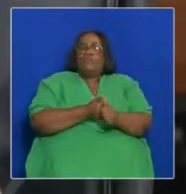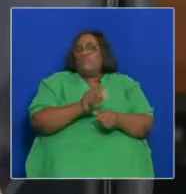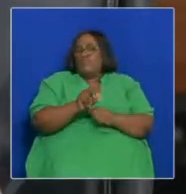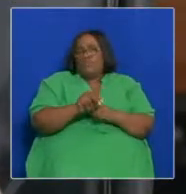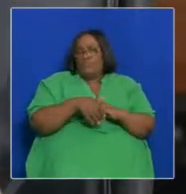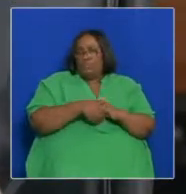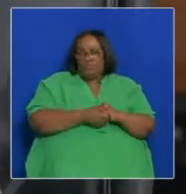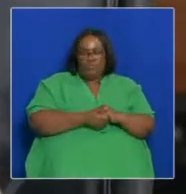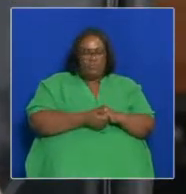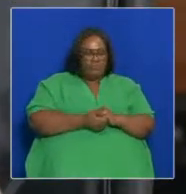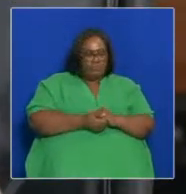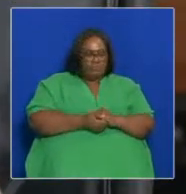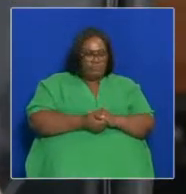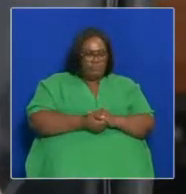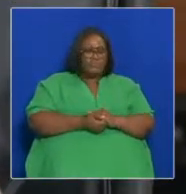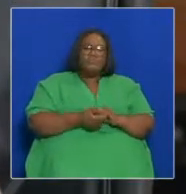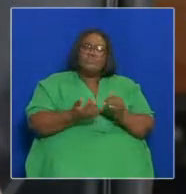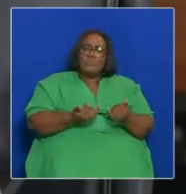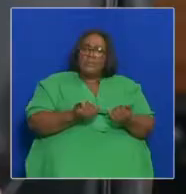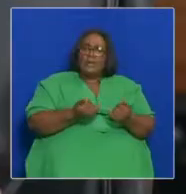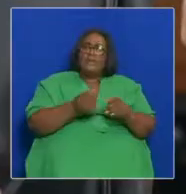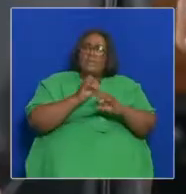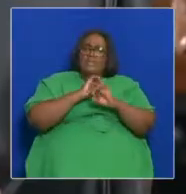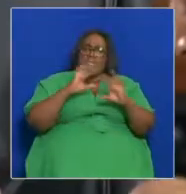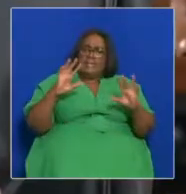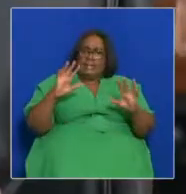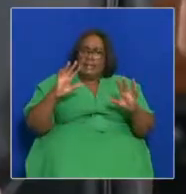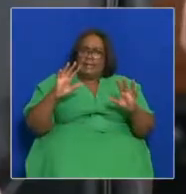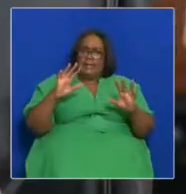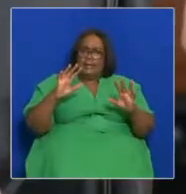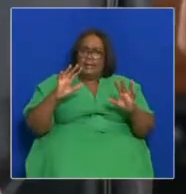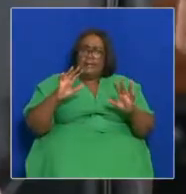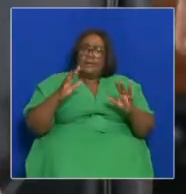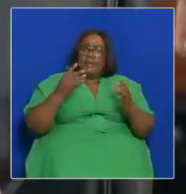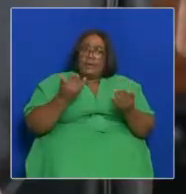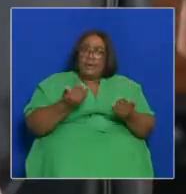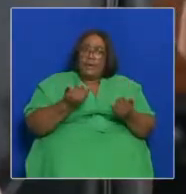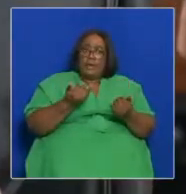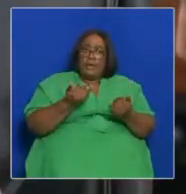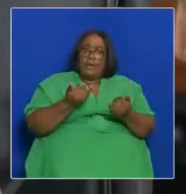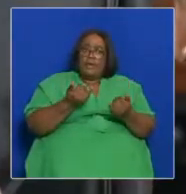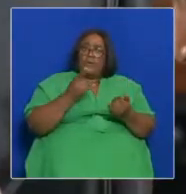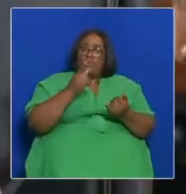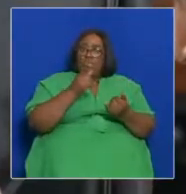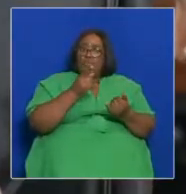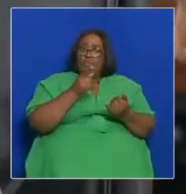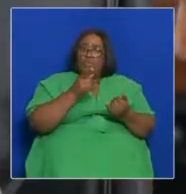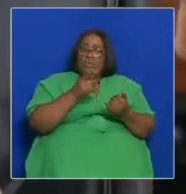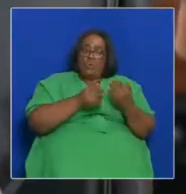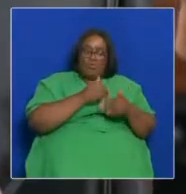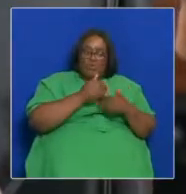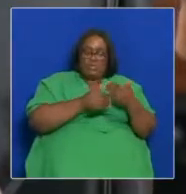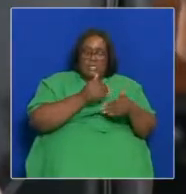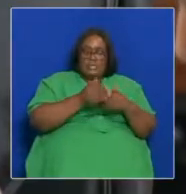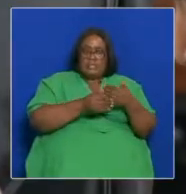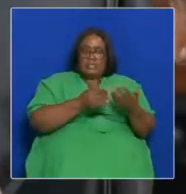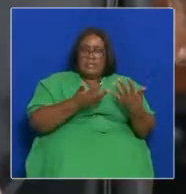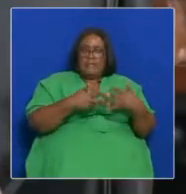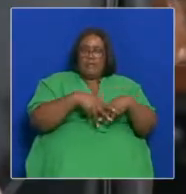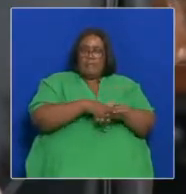it's clear now, I mean, you are now implementing this process where ID matters are